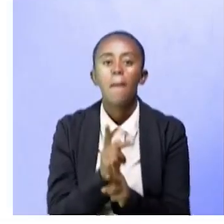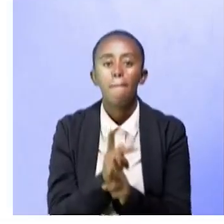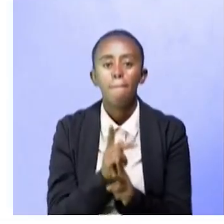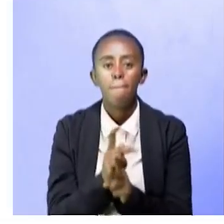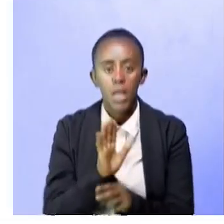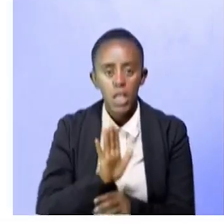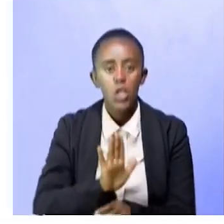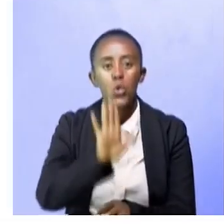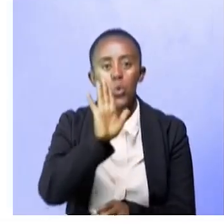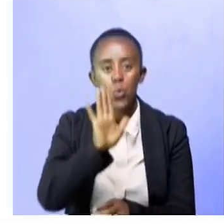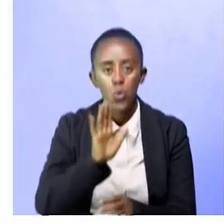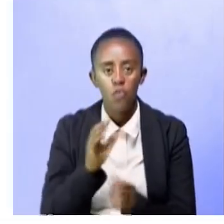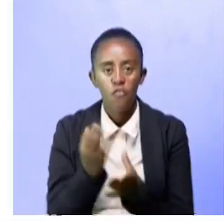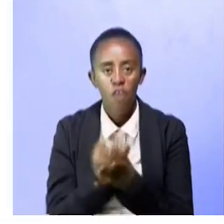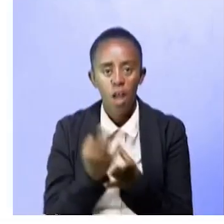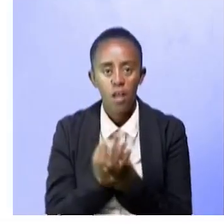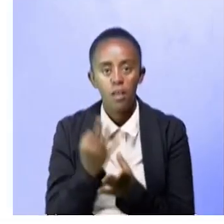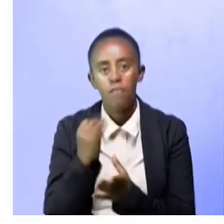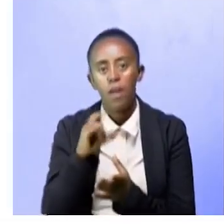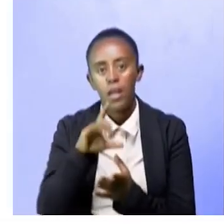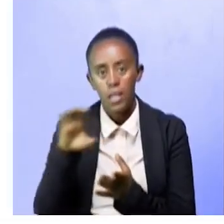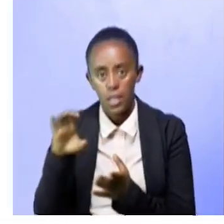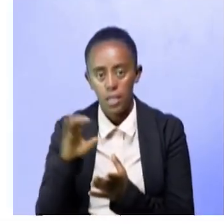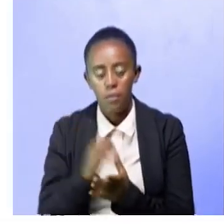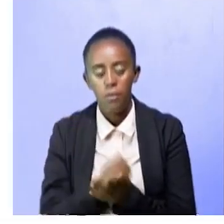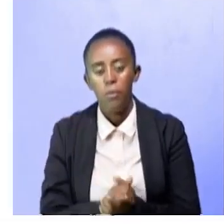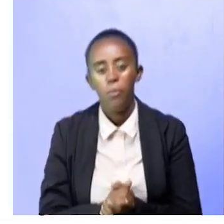your file